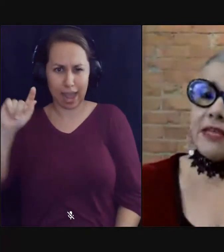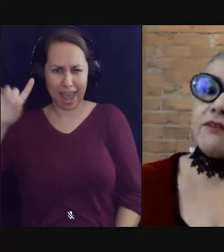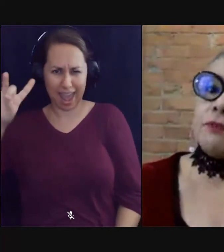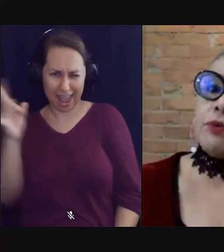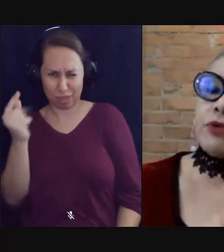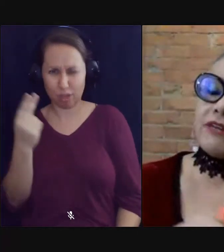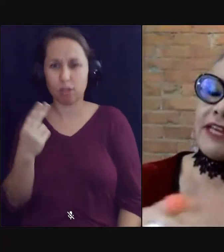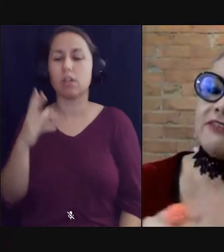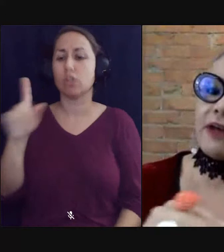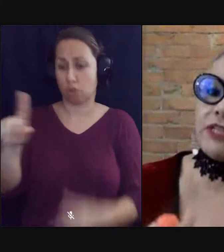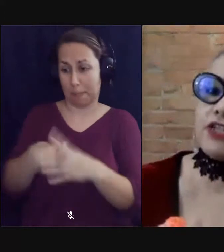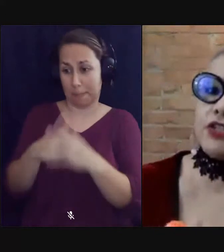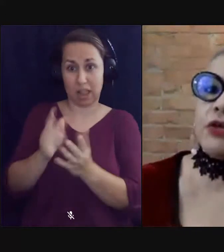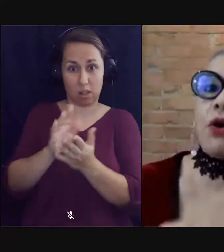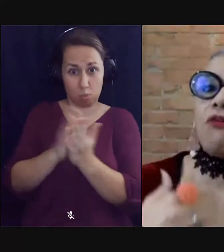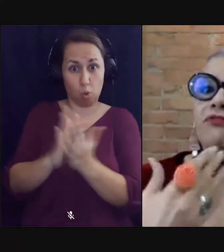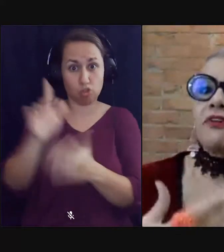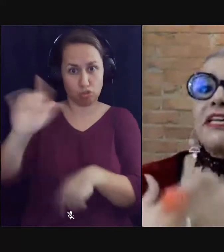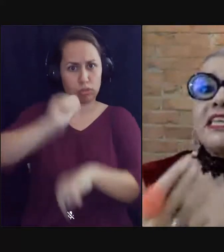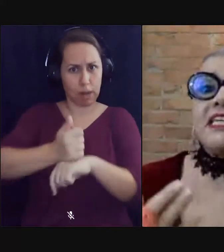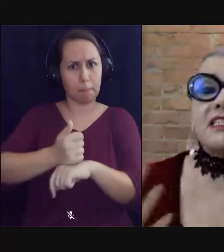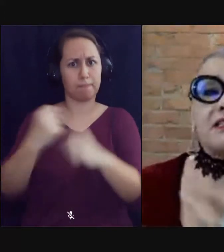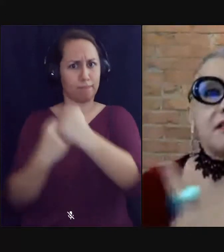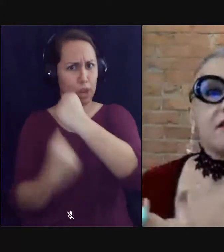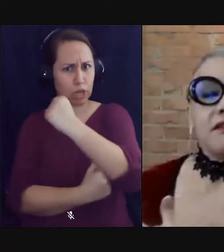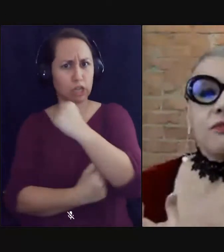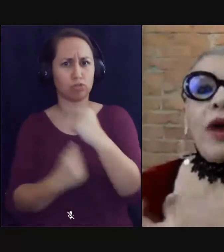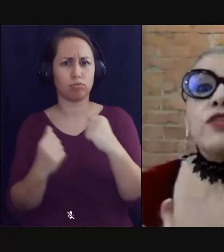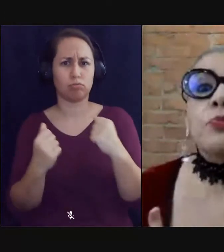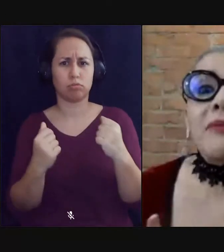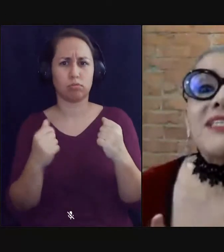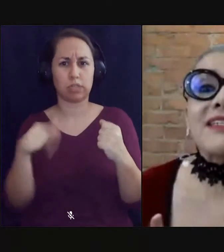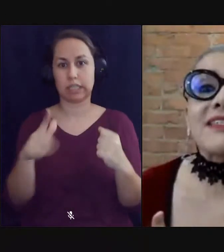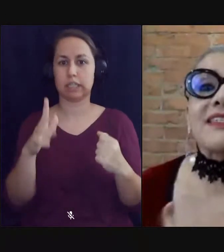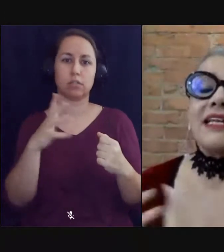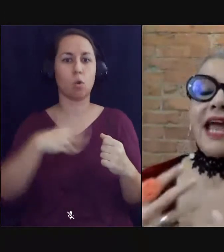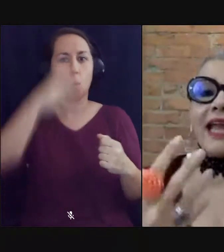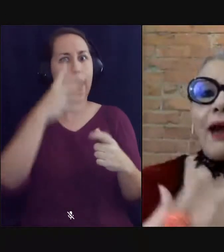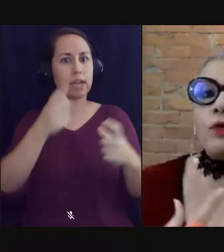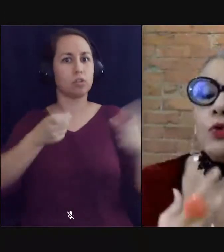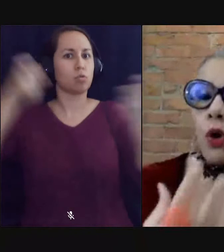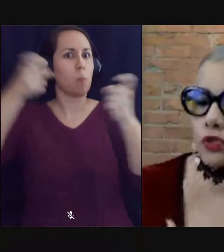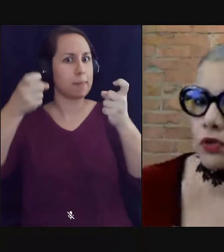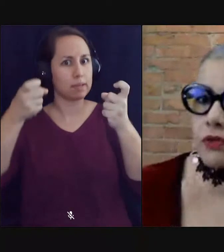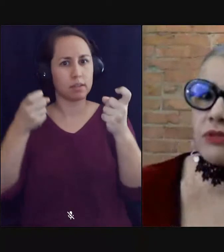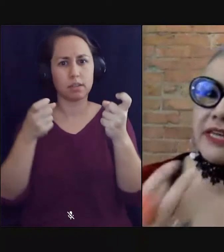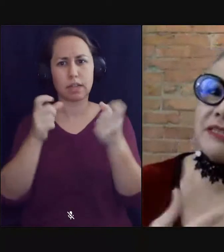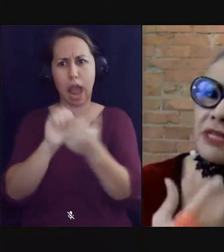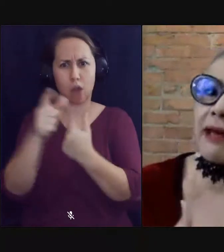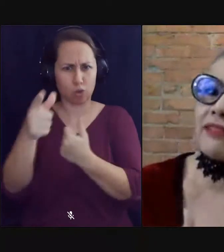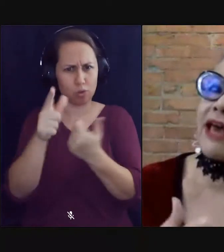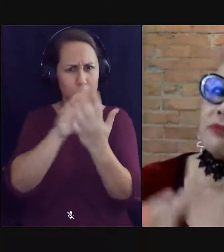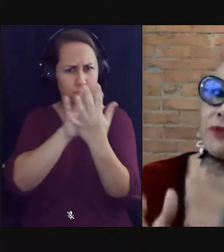at the beginning of the book, you kind of lay the foundation of these white supremacists and how you got to know them. So